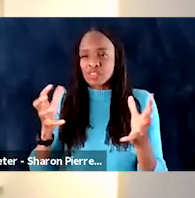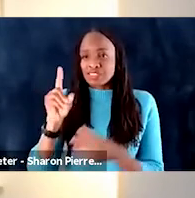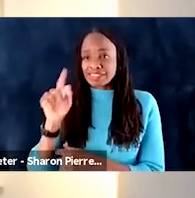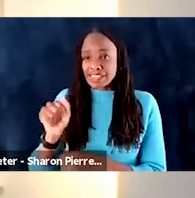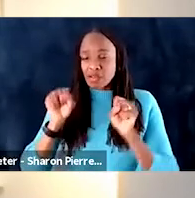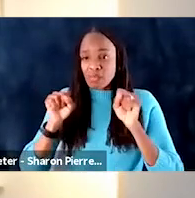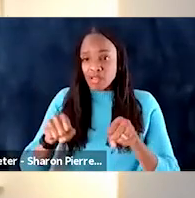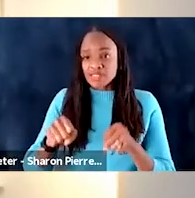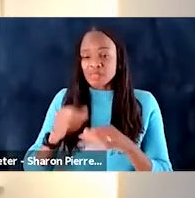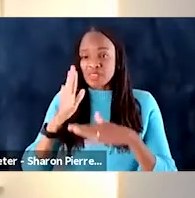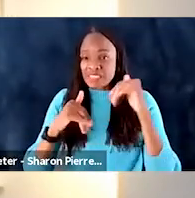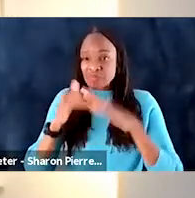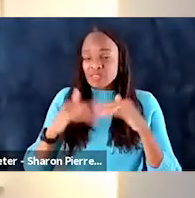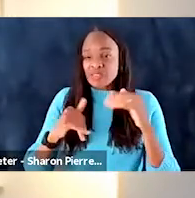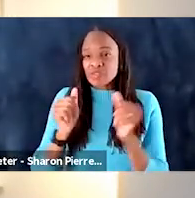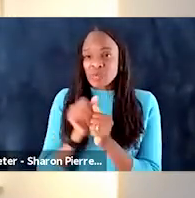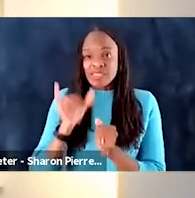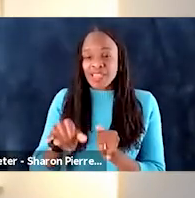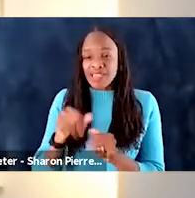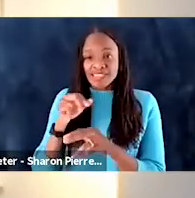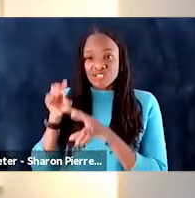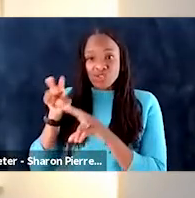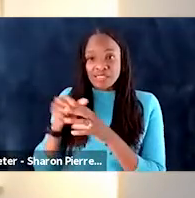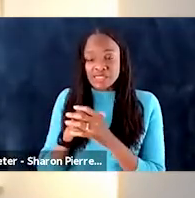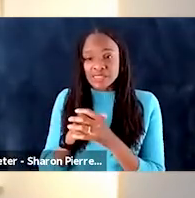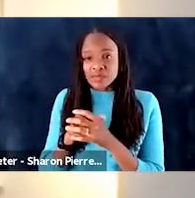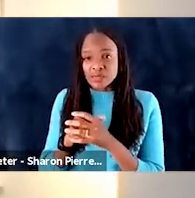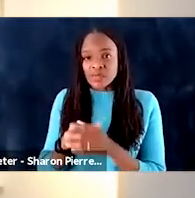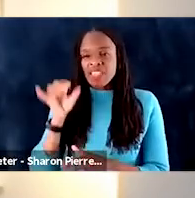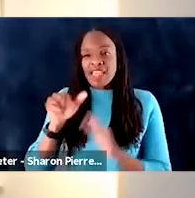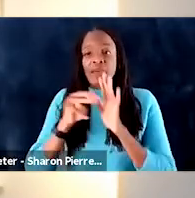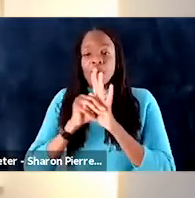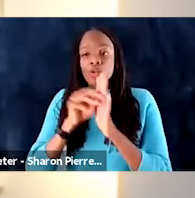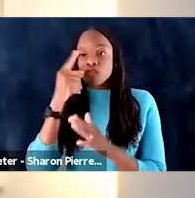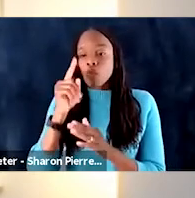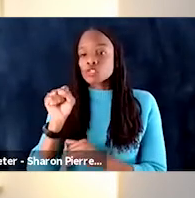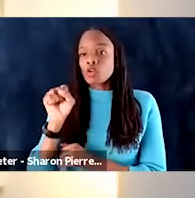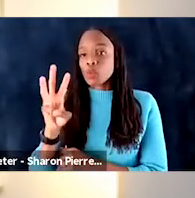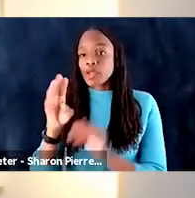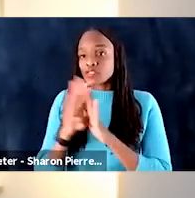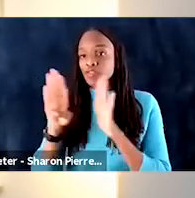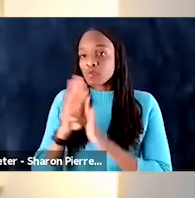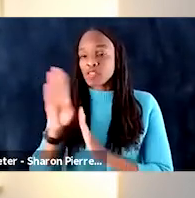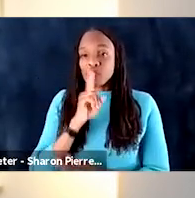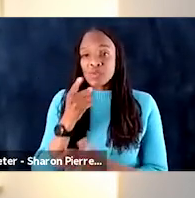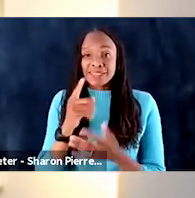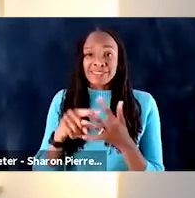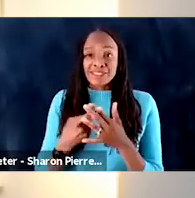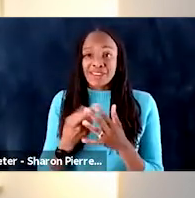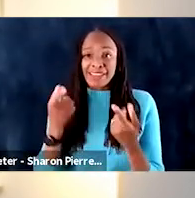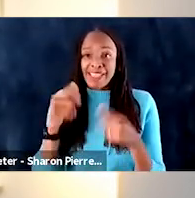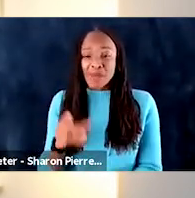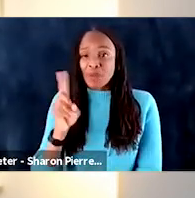built on limitless surveillance, and that sort of model for software development really started happening in